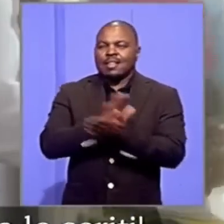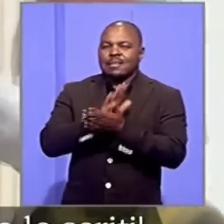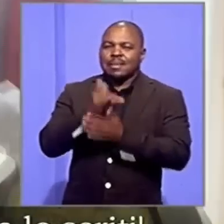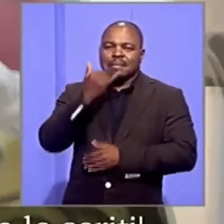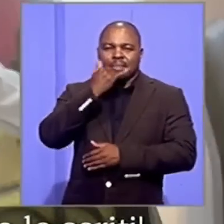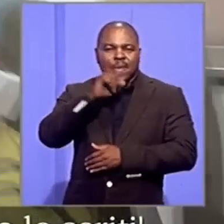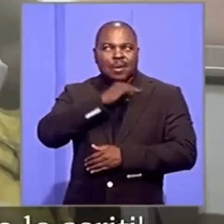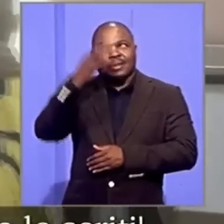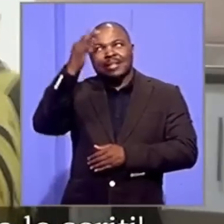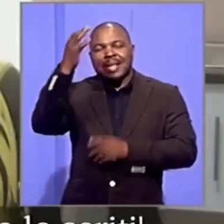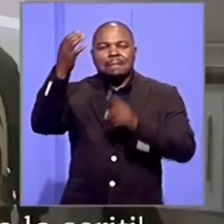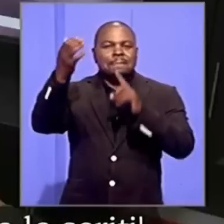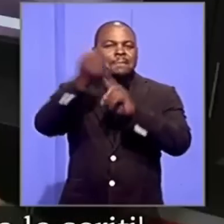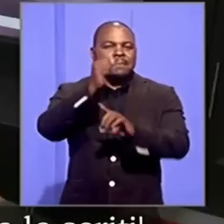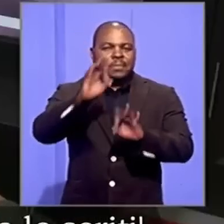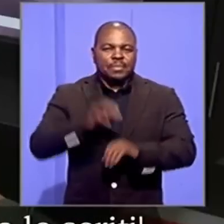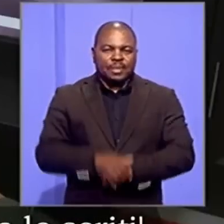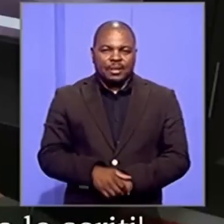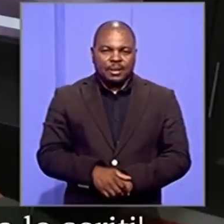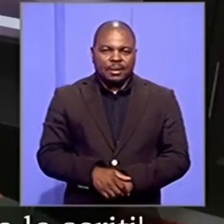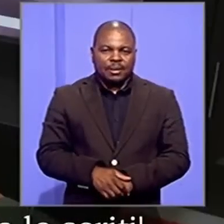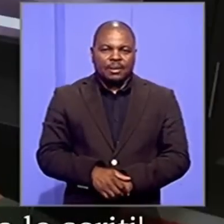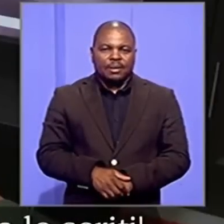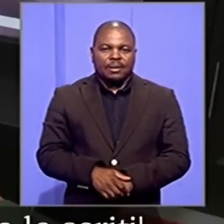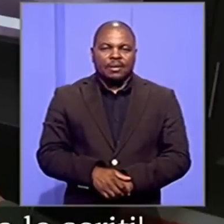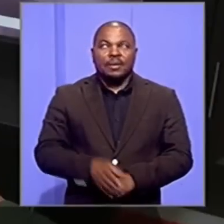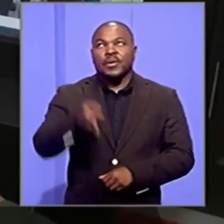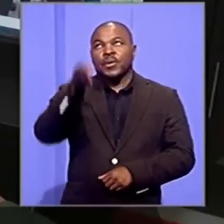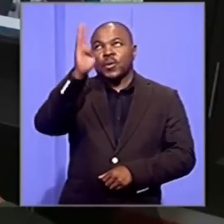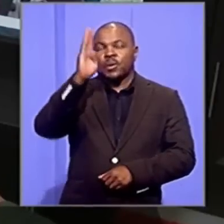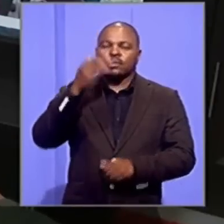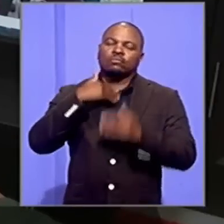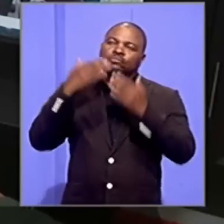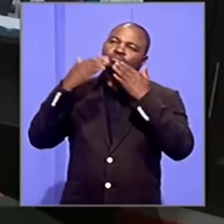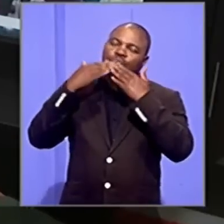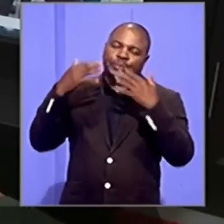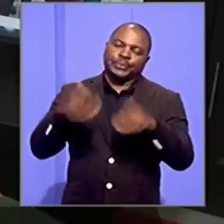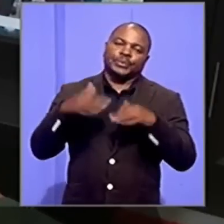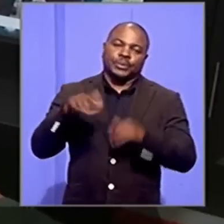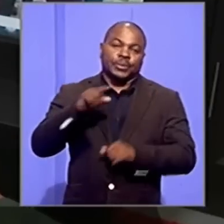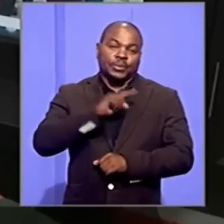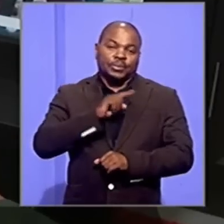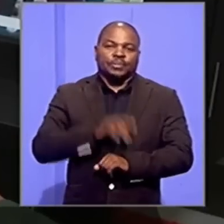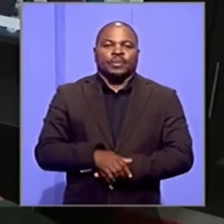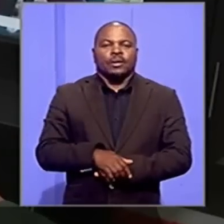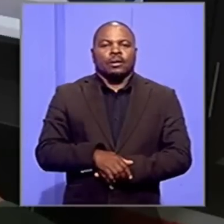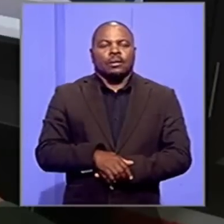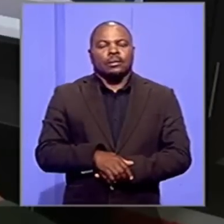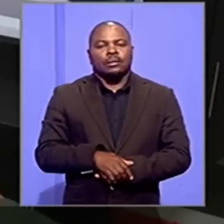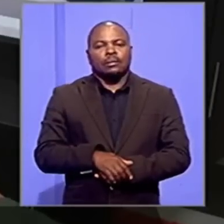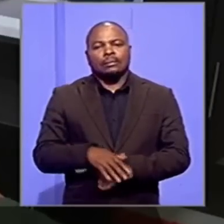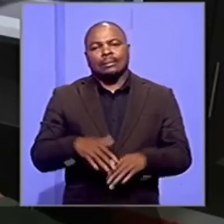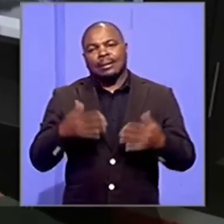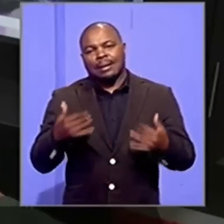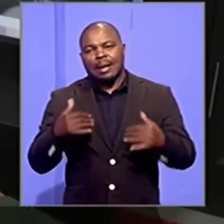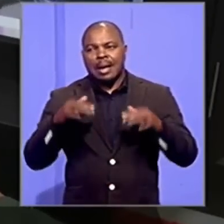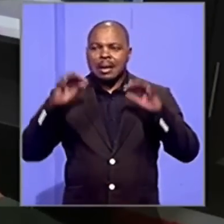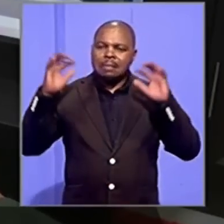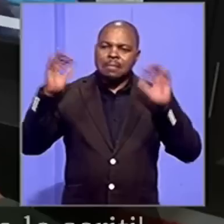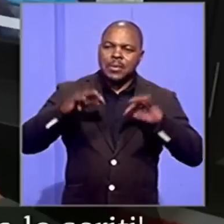e phethagetše. Ka ke rata go leboga kudu modimo ene ke mo ile gore botsebotse pula di